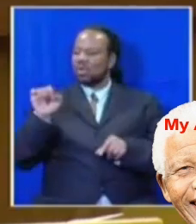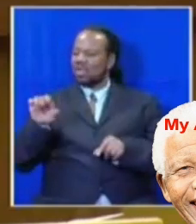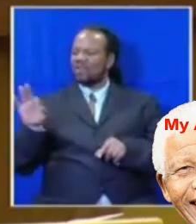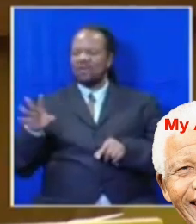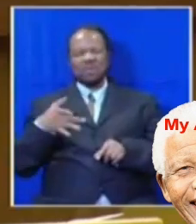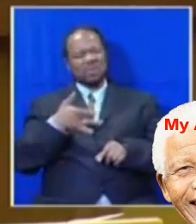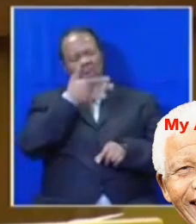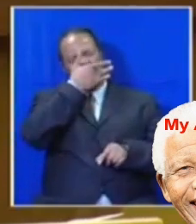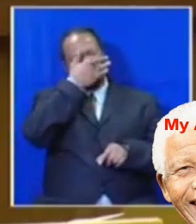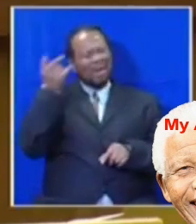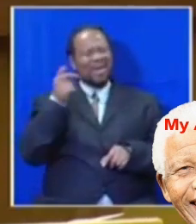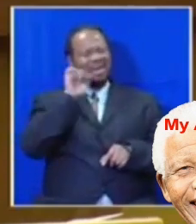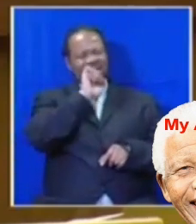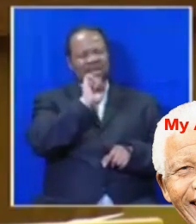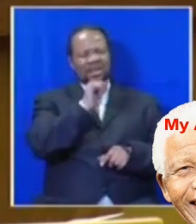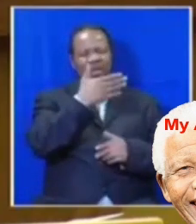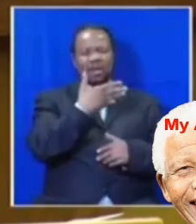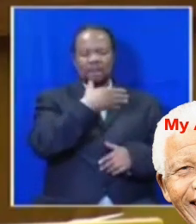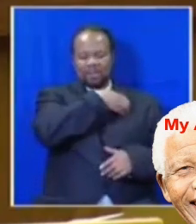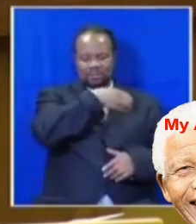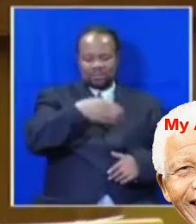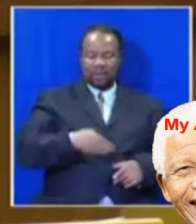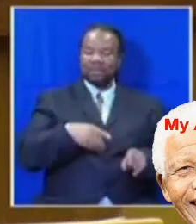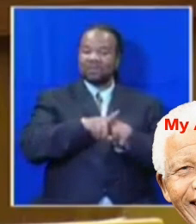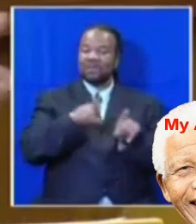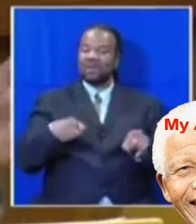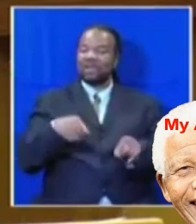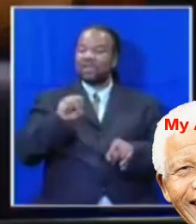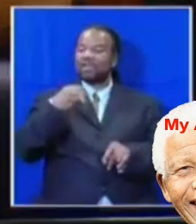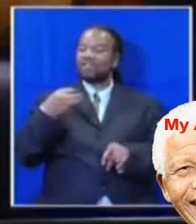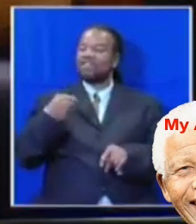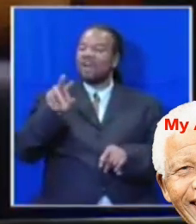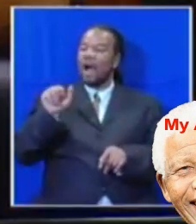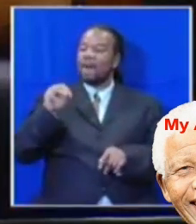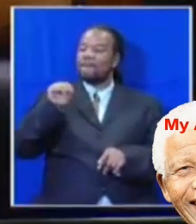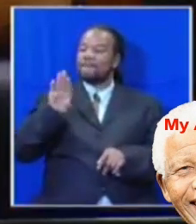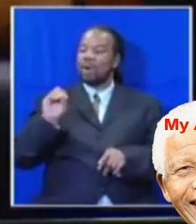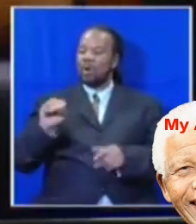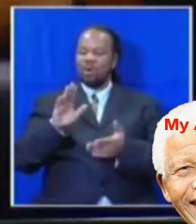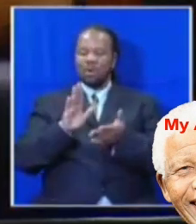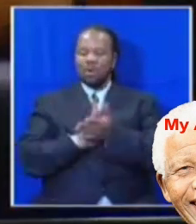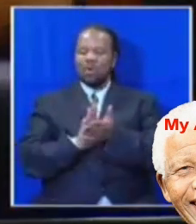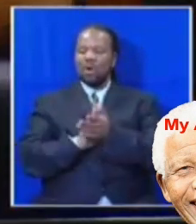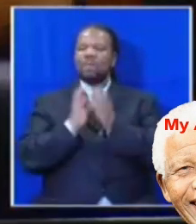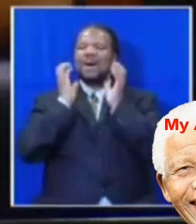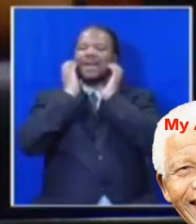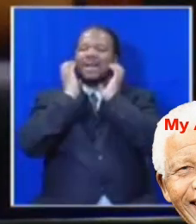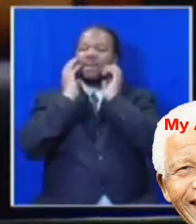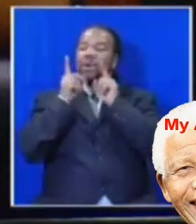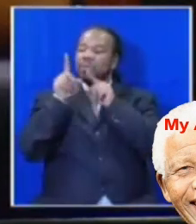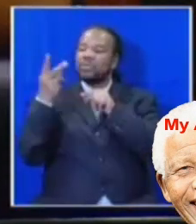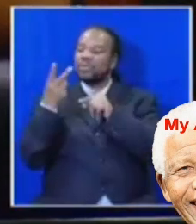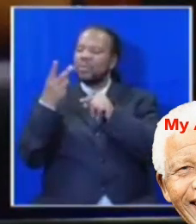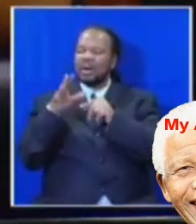Floyd Shibambo and Julius Malema. You are Honorable here Mthembu. because you are angry. Honorable Mthembu, will you take your